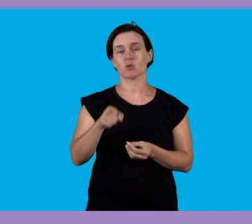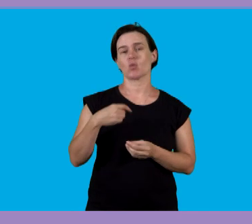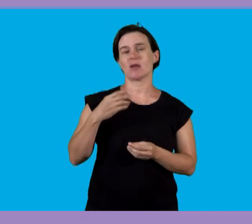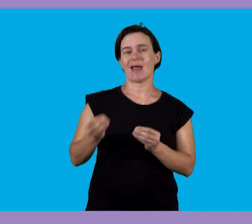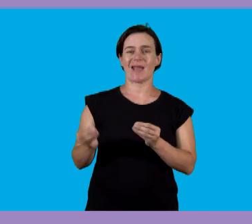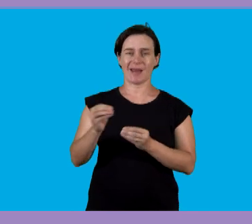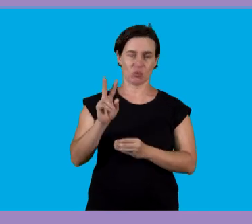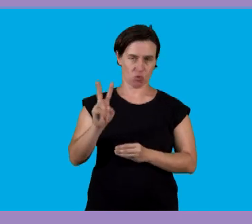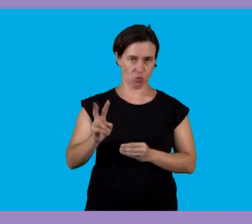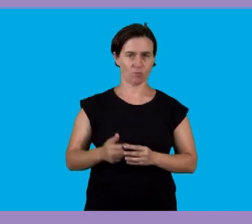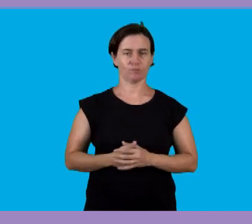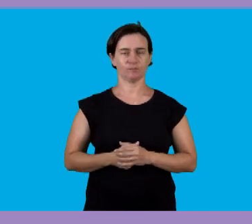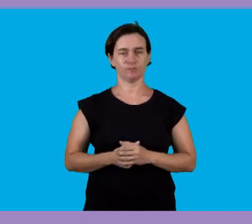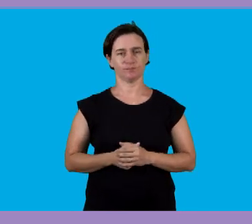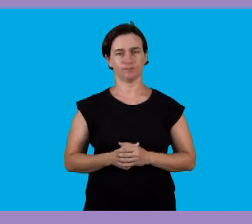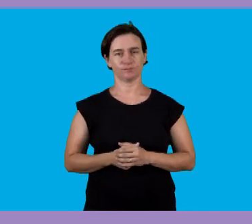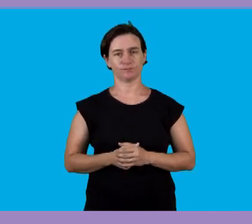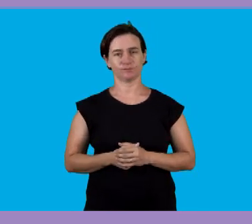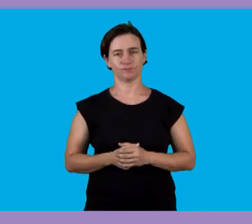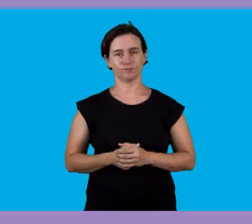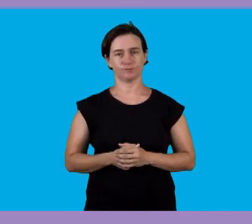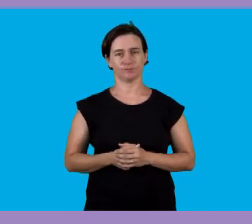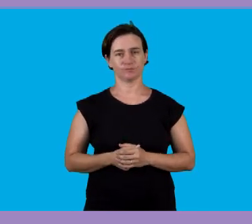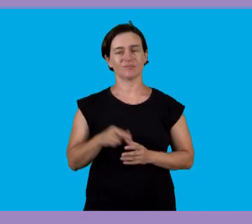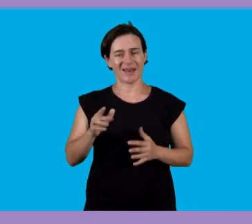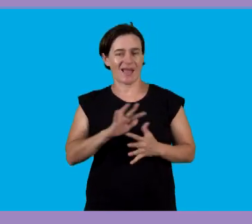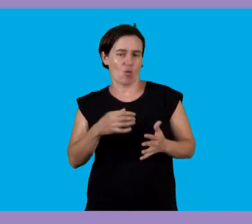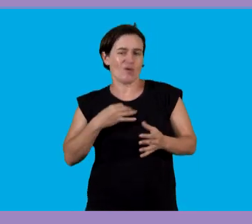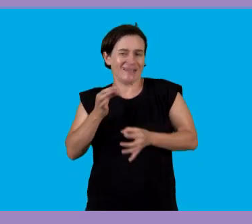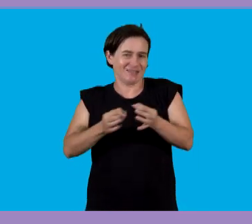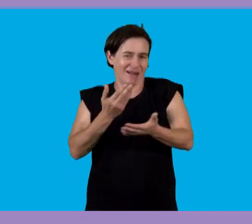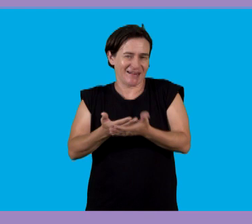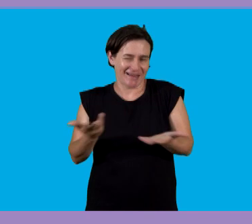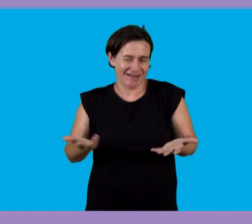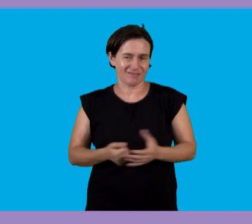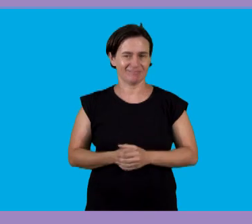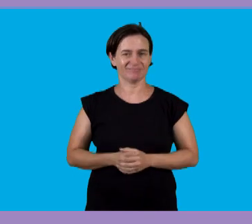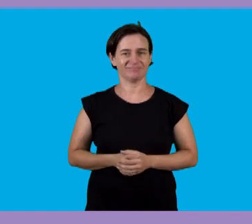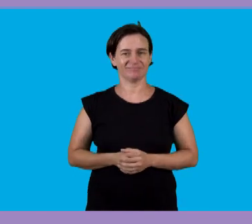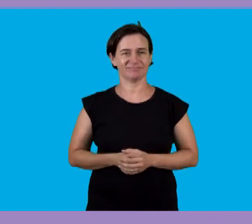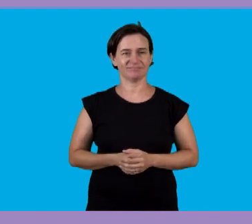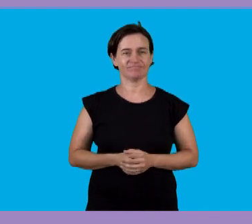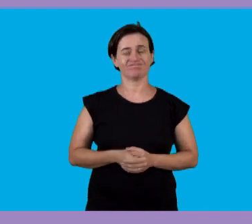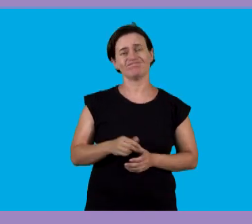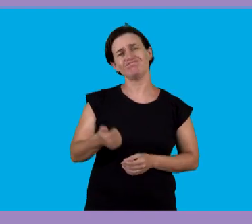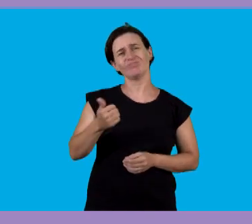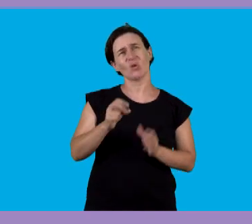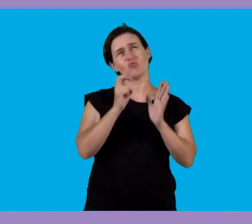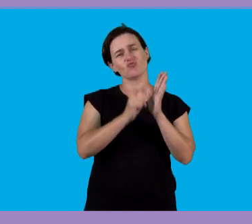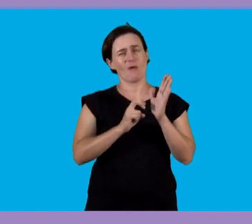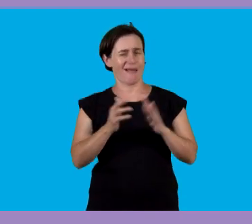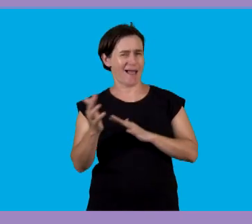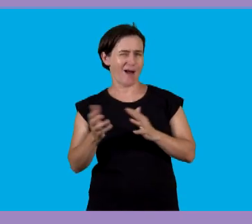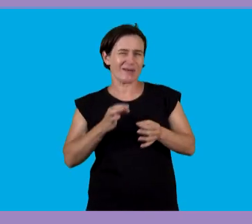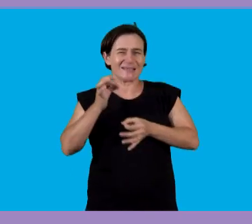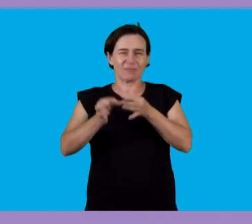to that product, we are going to add our 2. And that is us describing this rule in words. Let's look at another rule that we